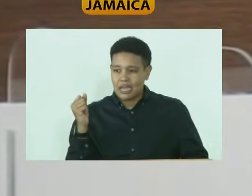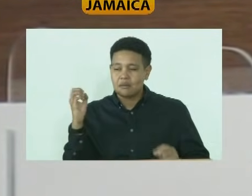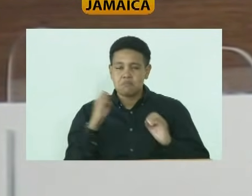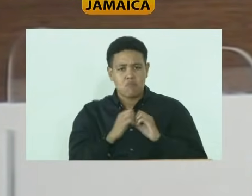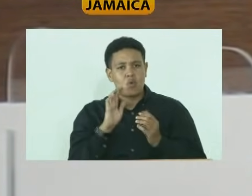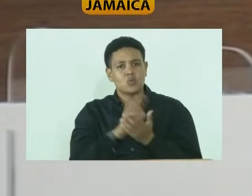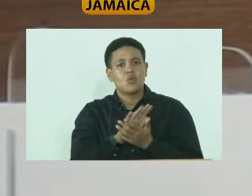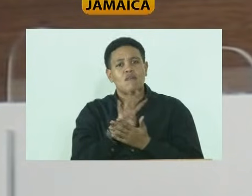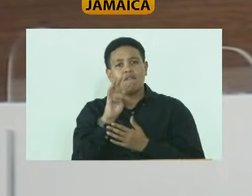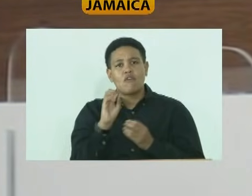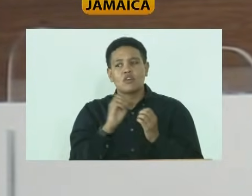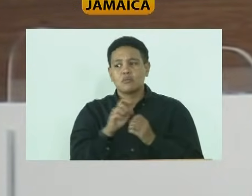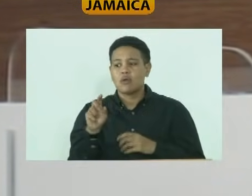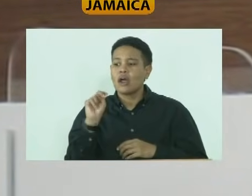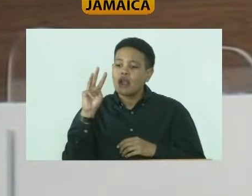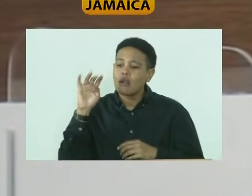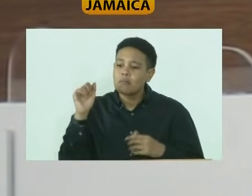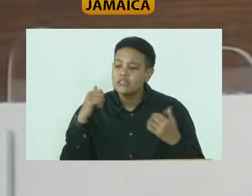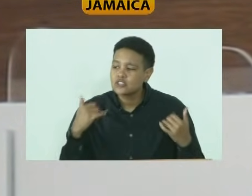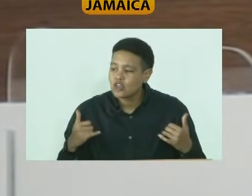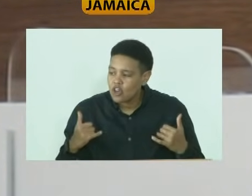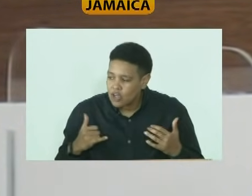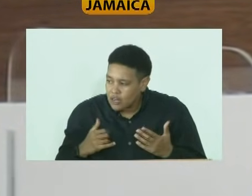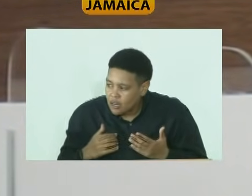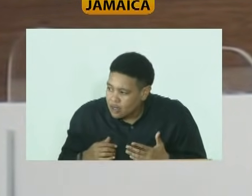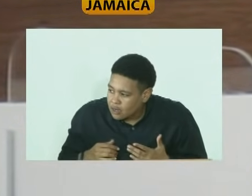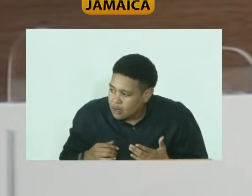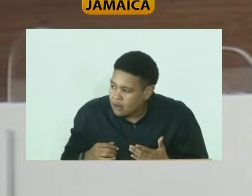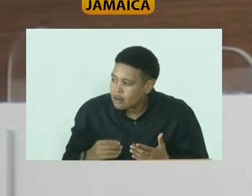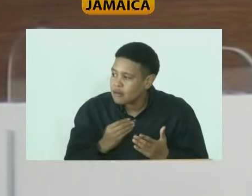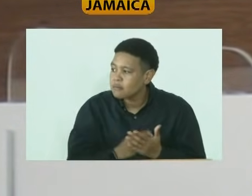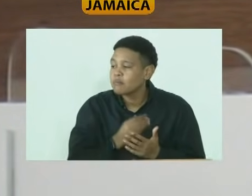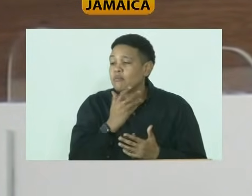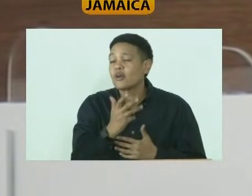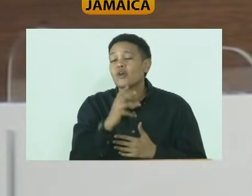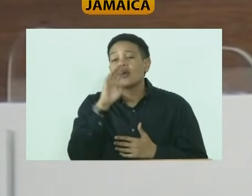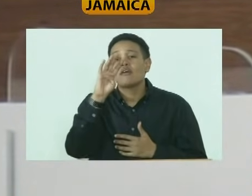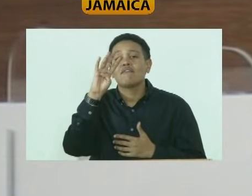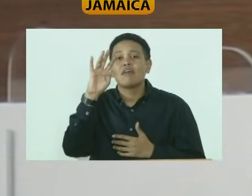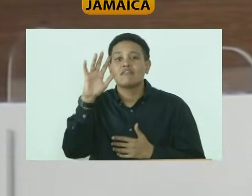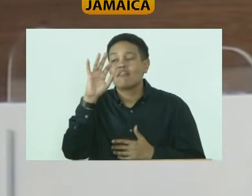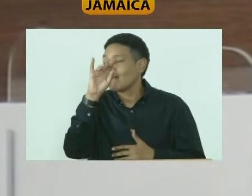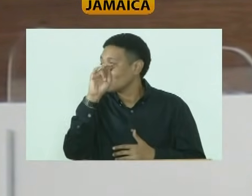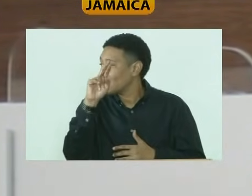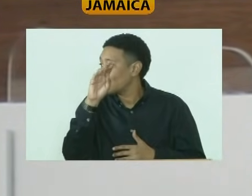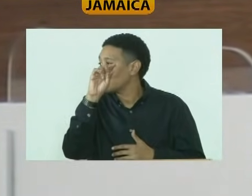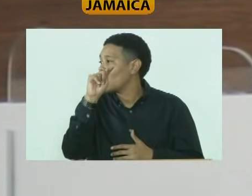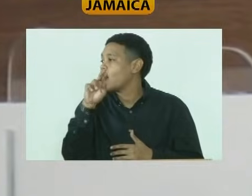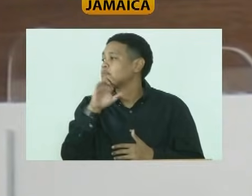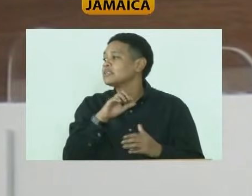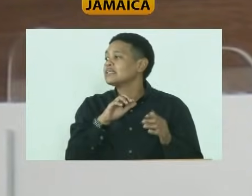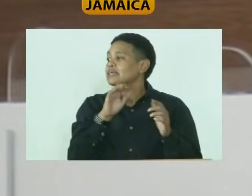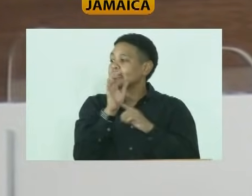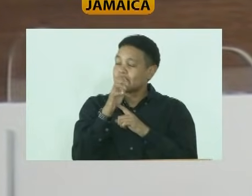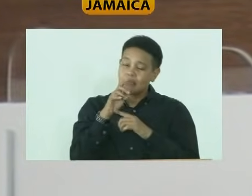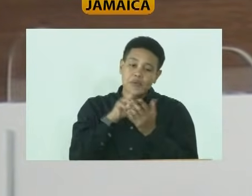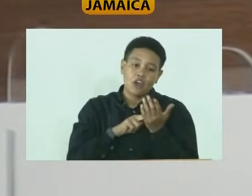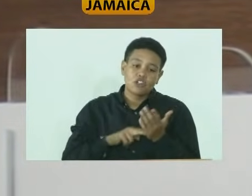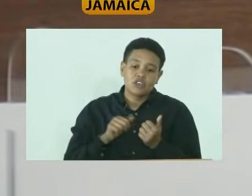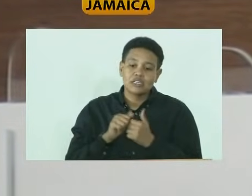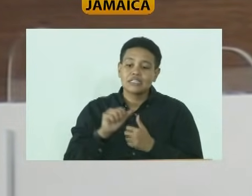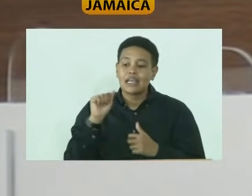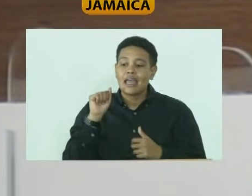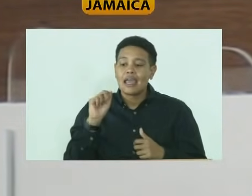Madam Speaker, the NWA is currently procuring qualified fiber optic cable contractors to aid in the installation of